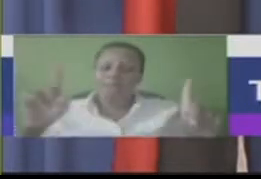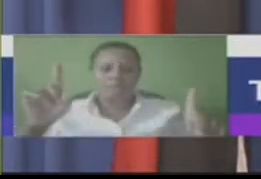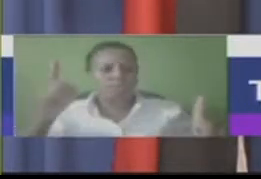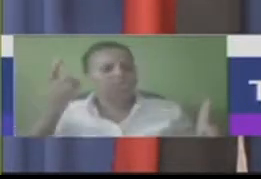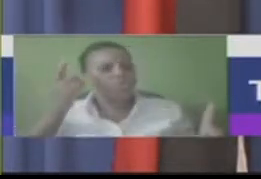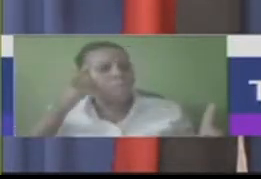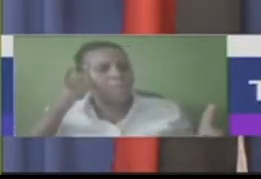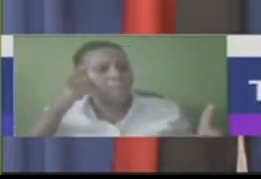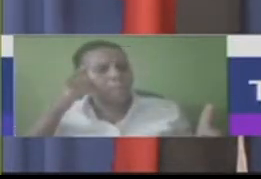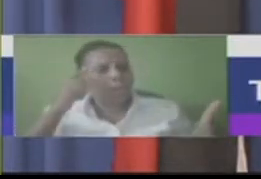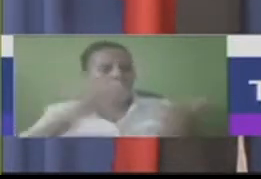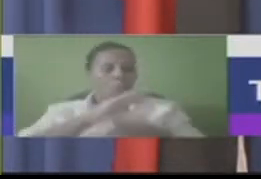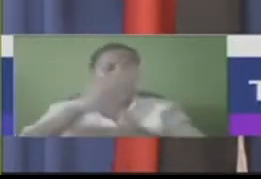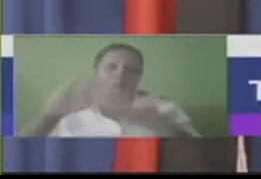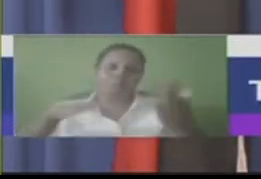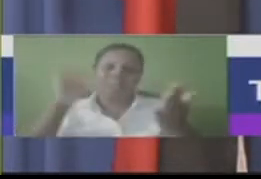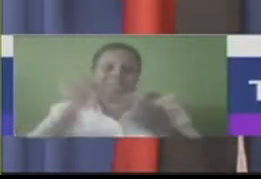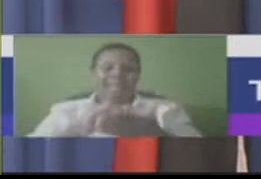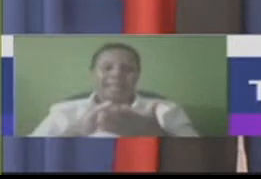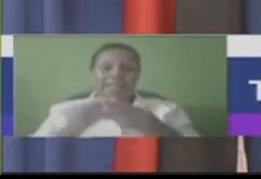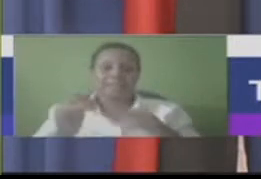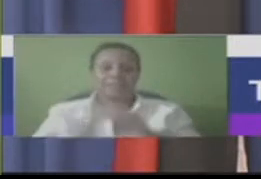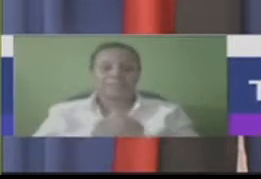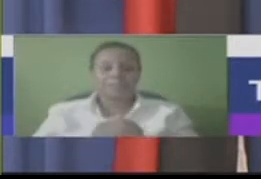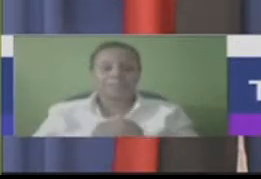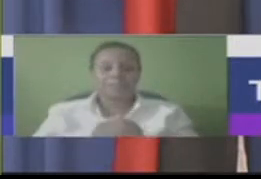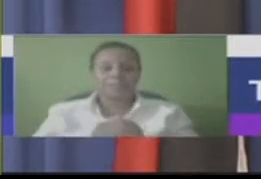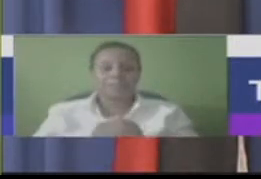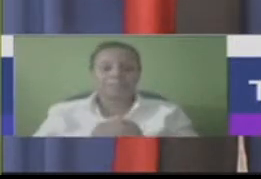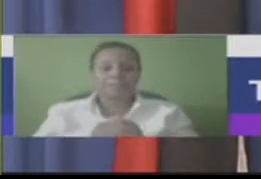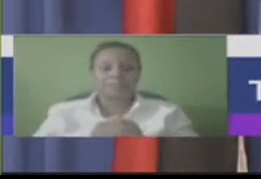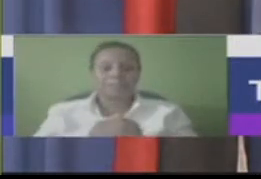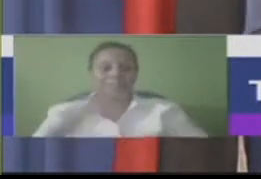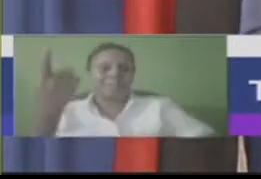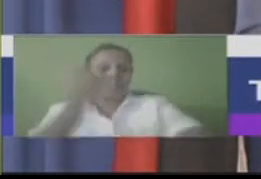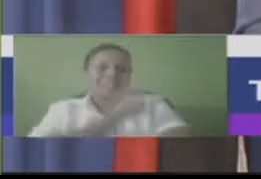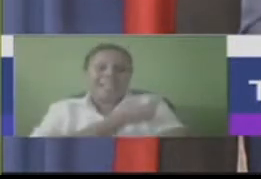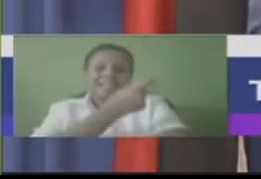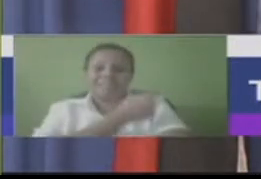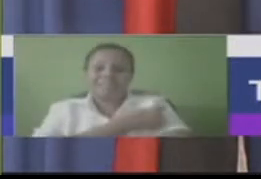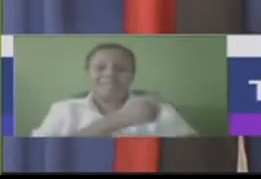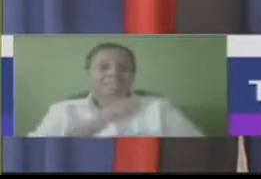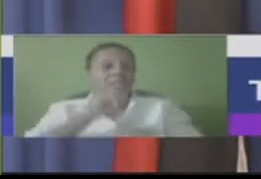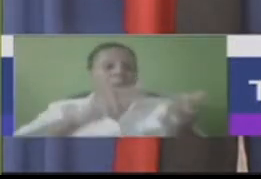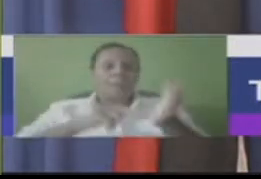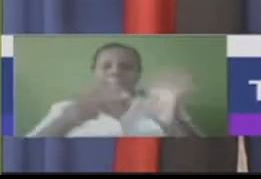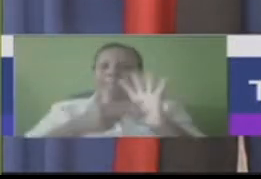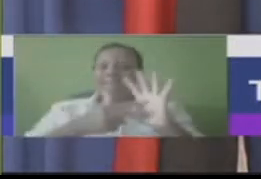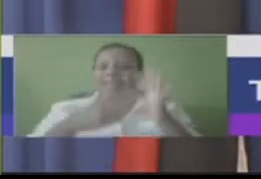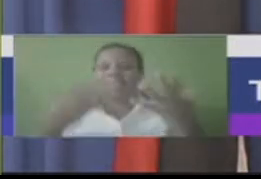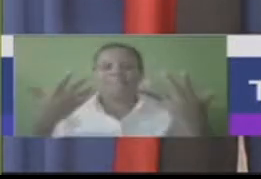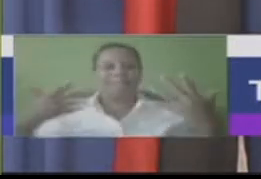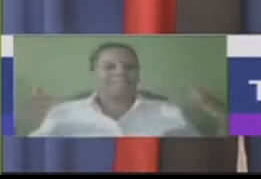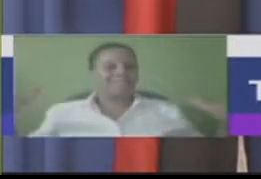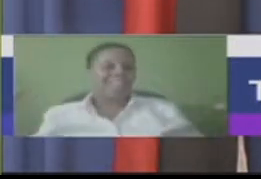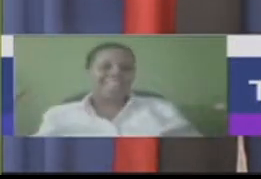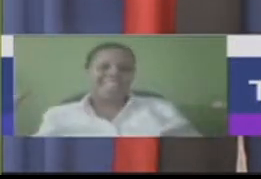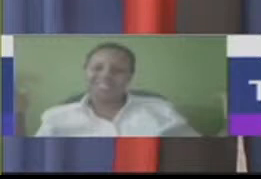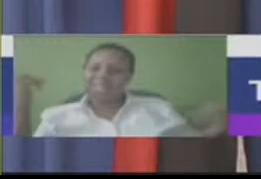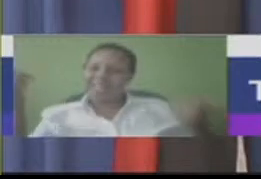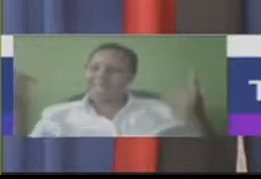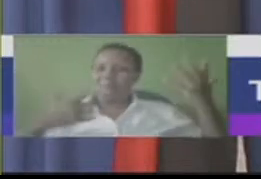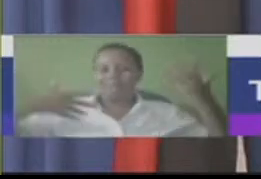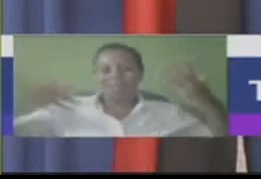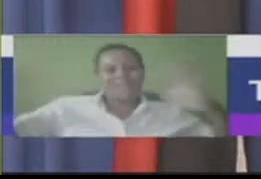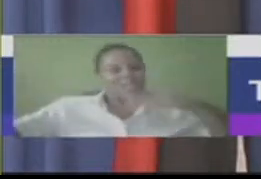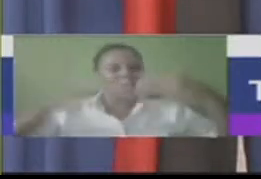does not mean that you've escaped or that you are fully safe. It means that you are strengthened, you